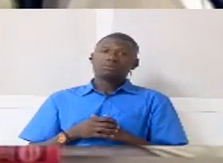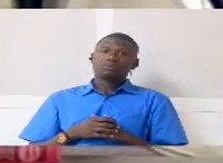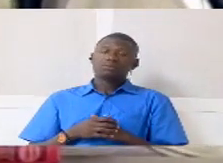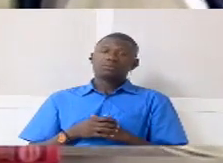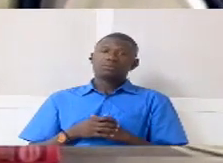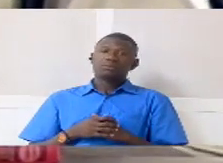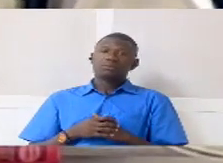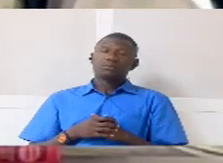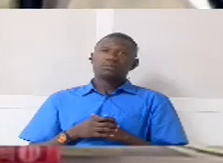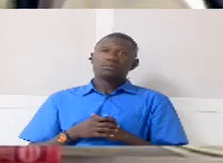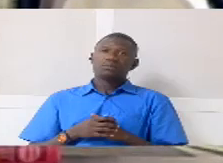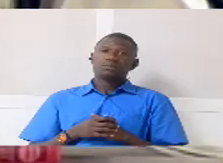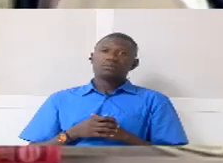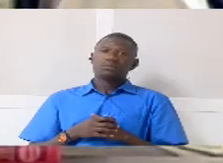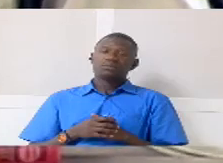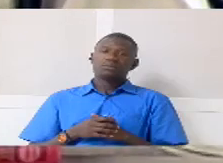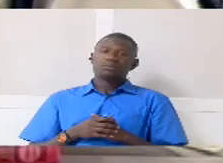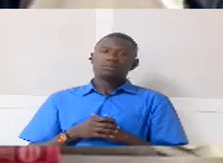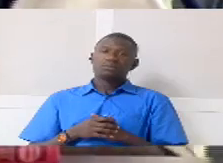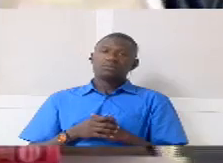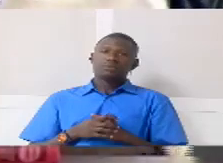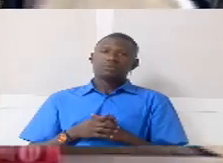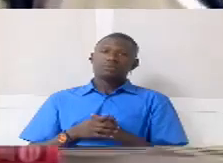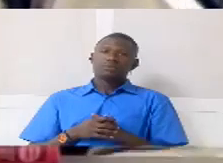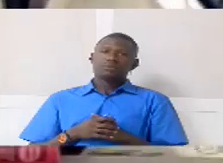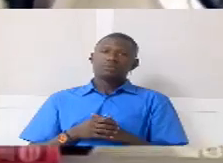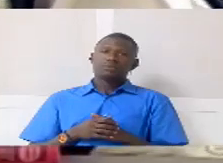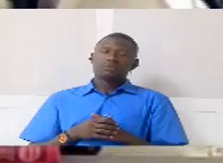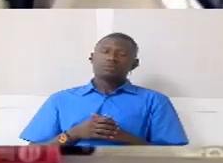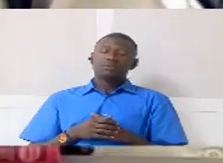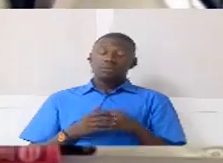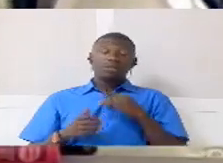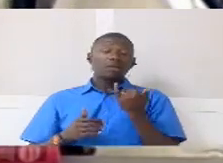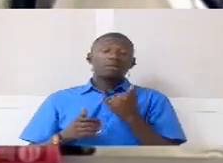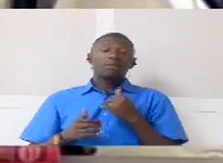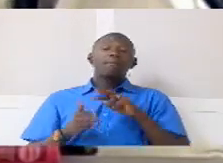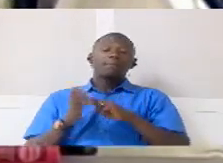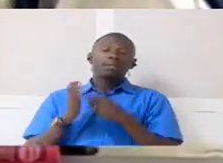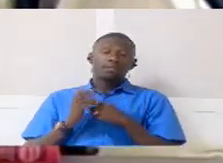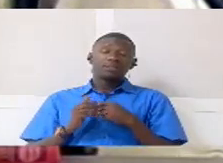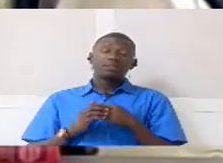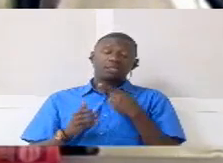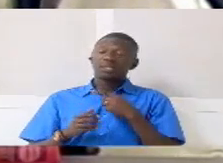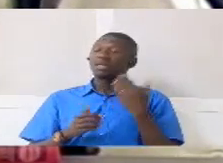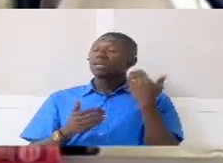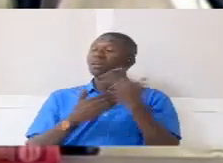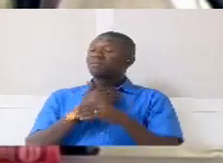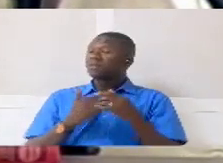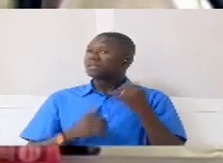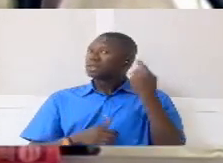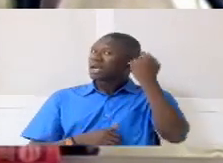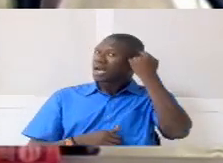na nyaronka follow la hamu tinumpuruka personal jeo temboro. That shows that that was never the intention of our former